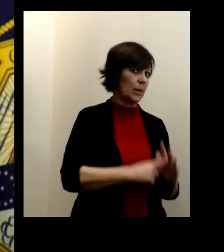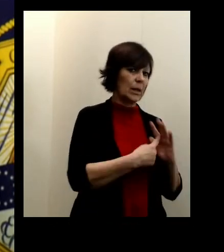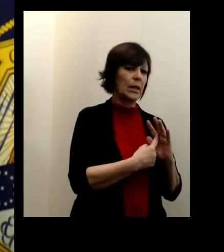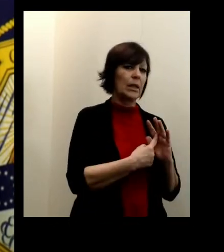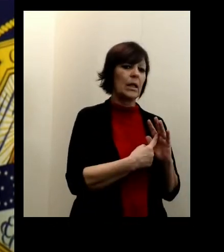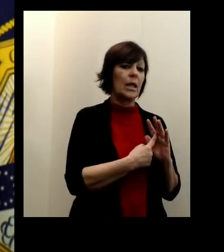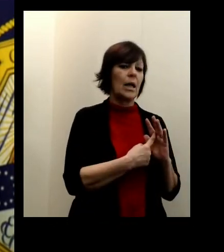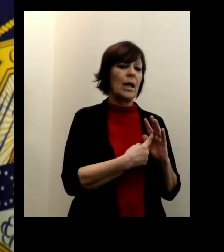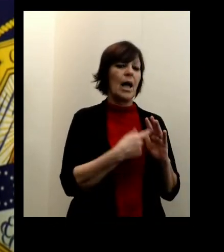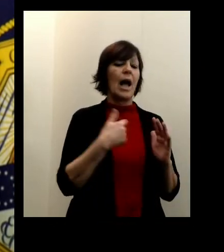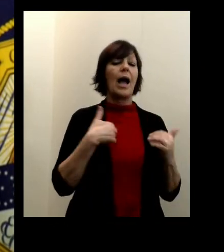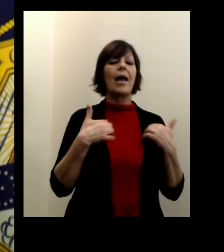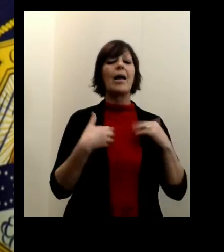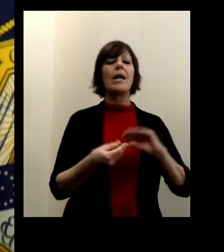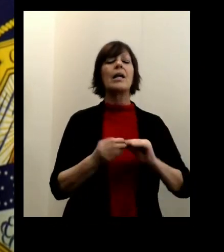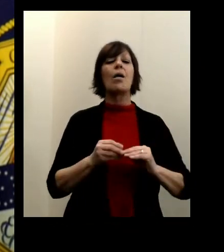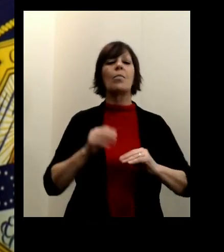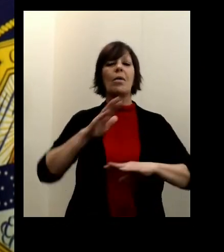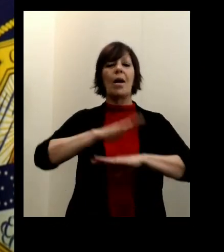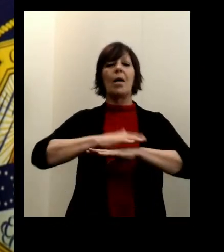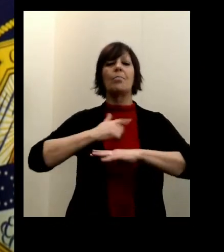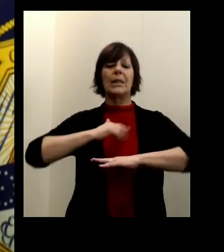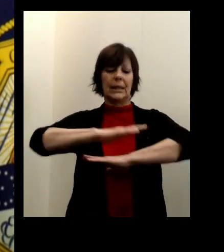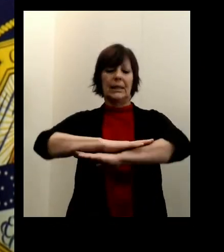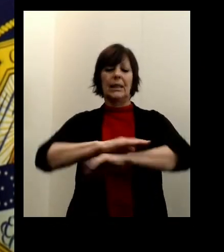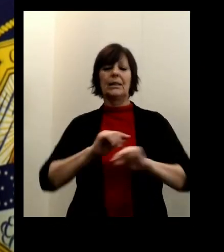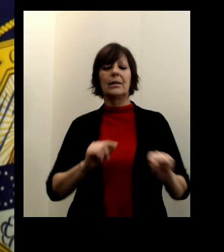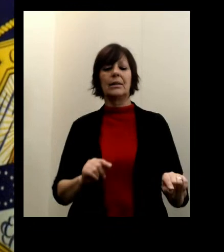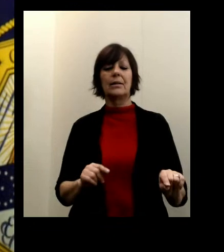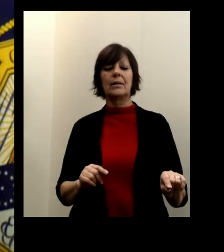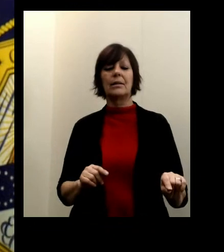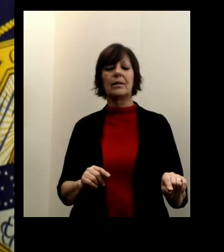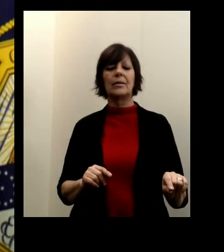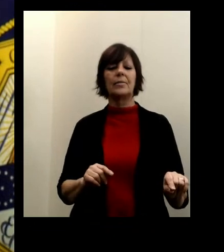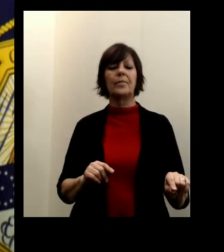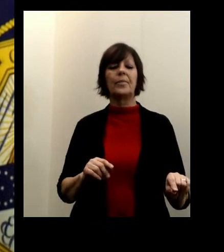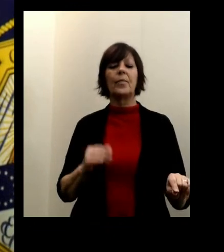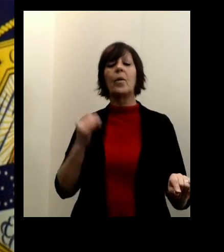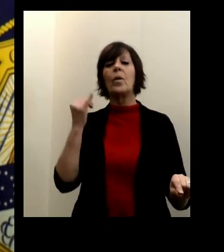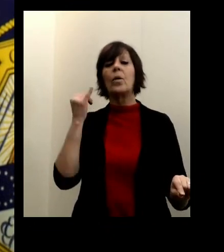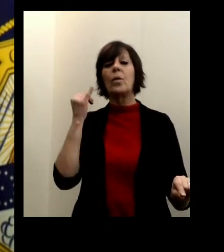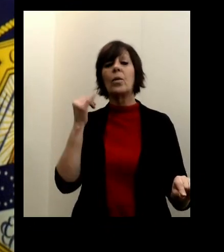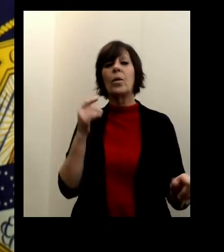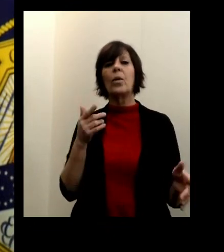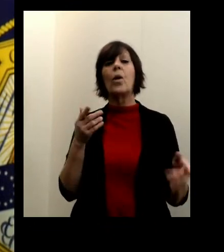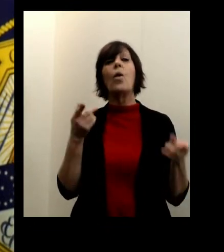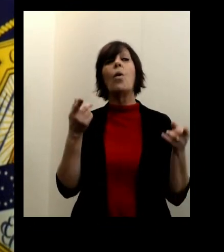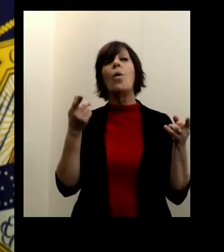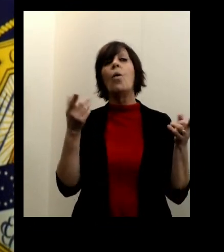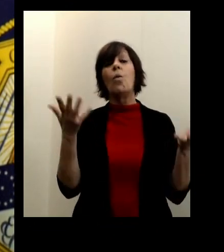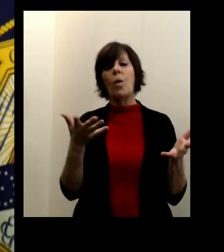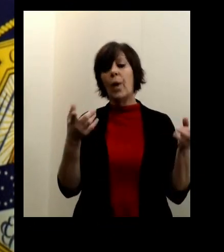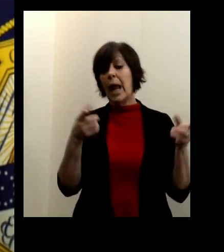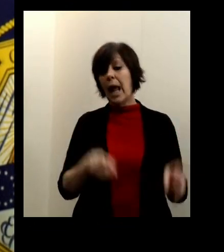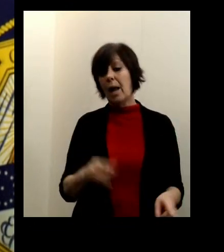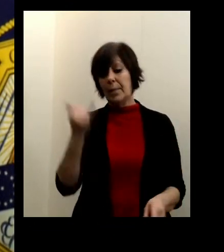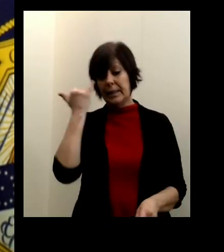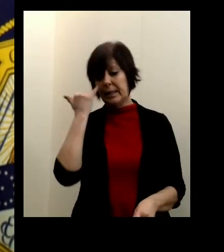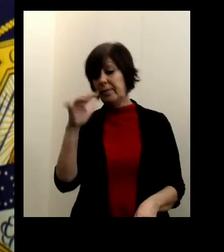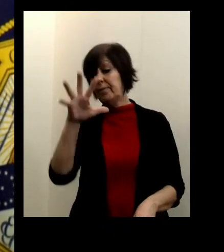had a number on my desk that was what would happen if 50% of Erie County